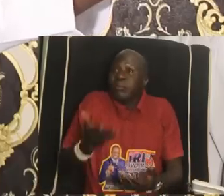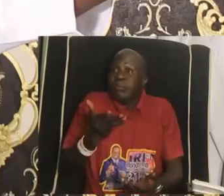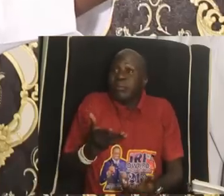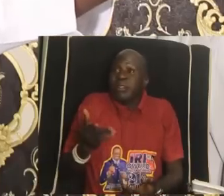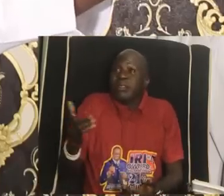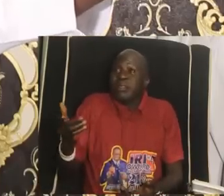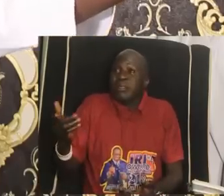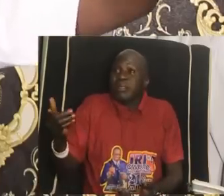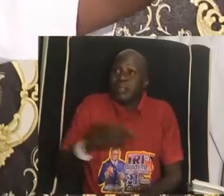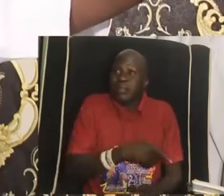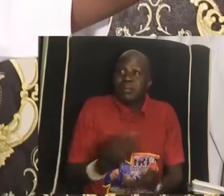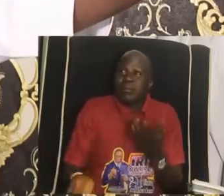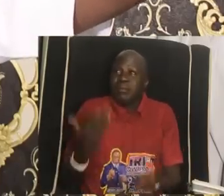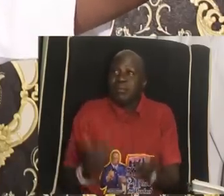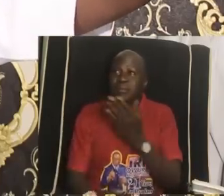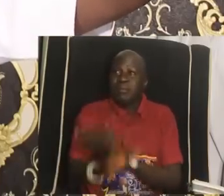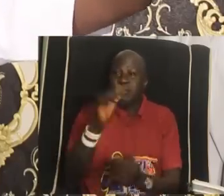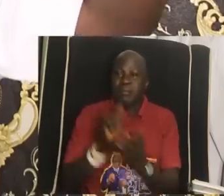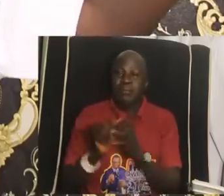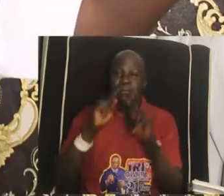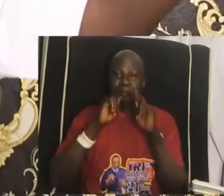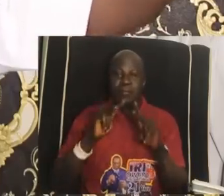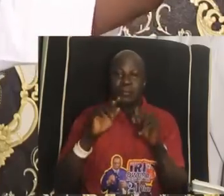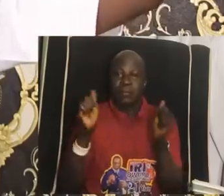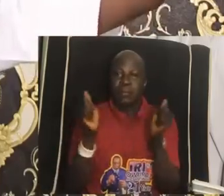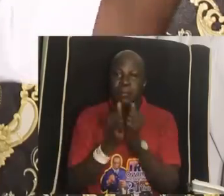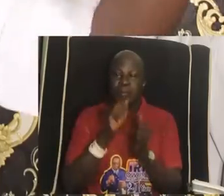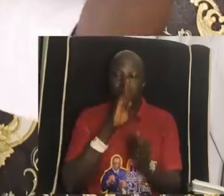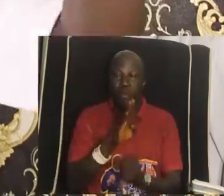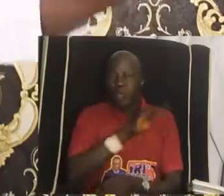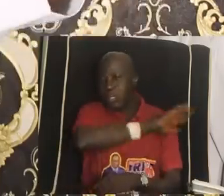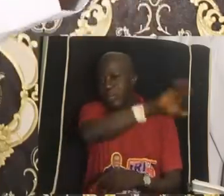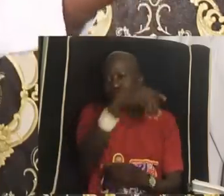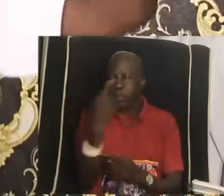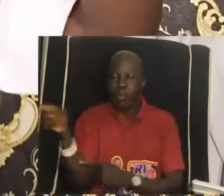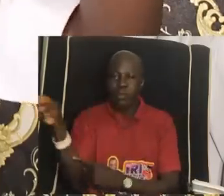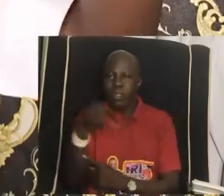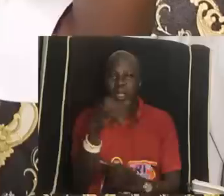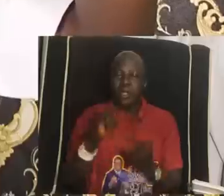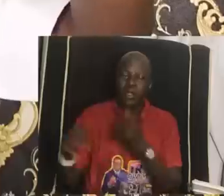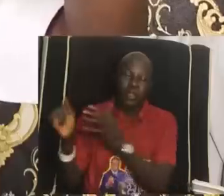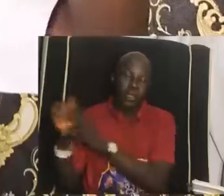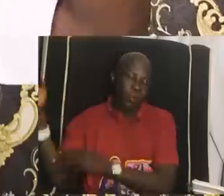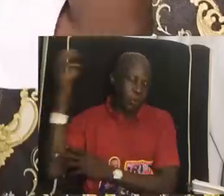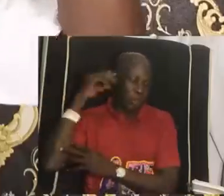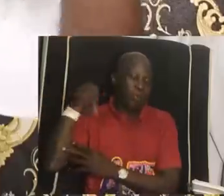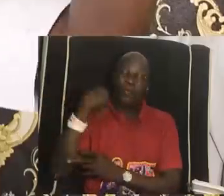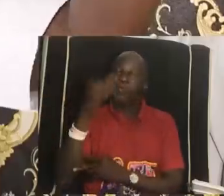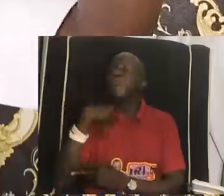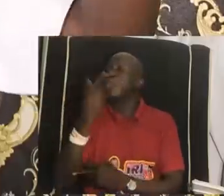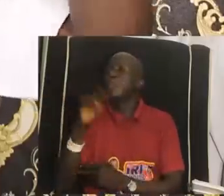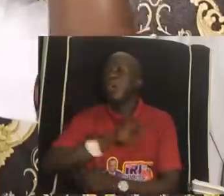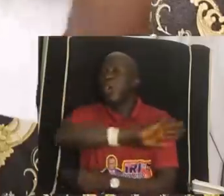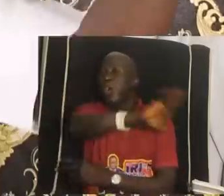ki olorun ala fia God of peace ko wa pelu gbogbo eniyan to ngbo ohun me ya